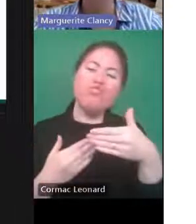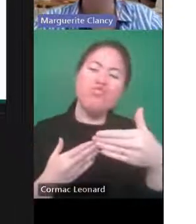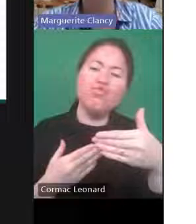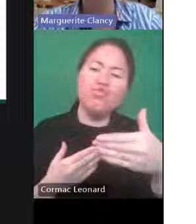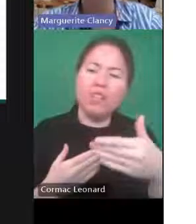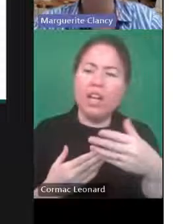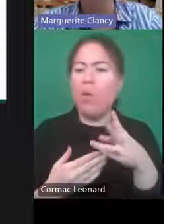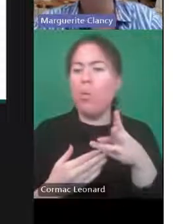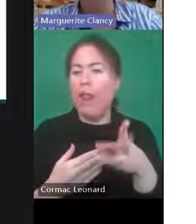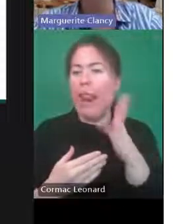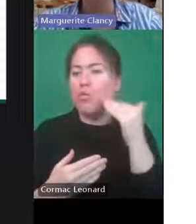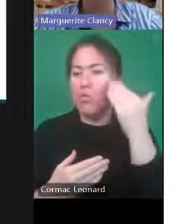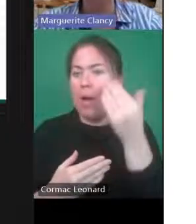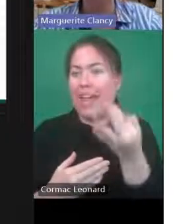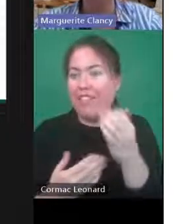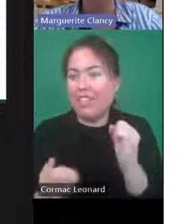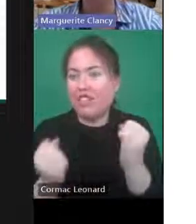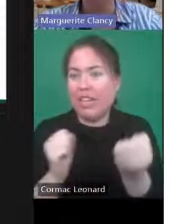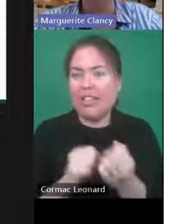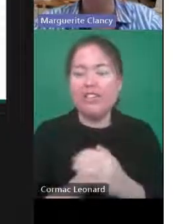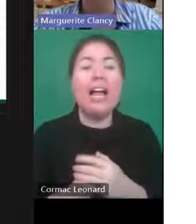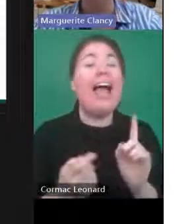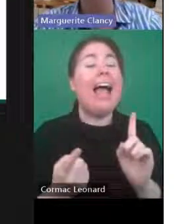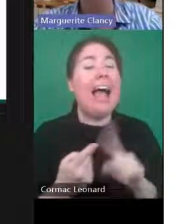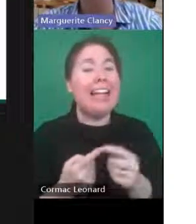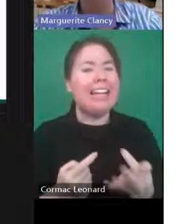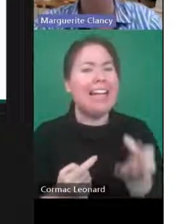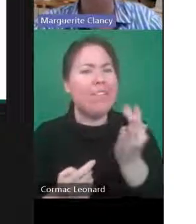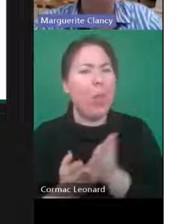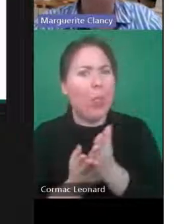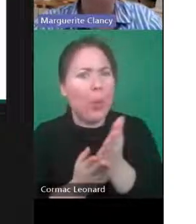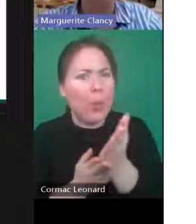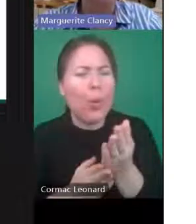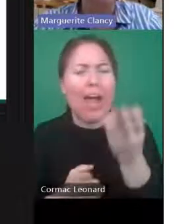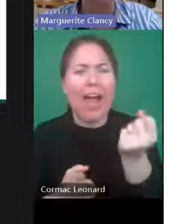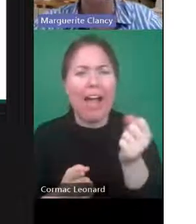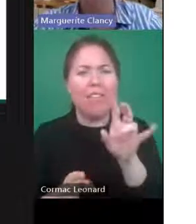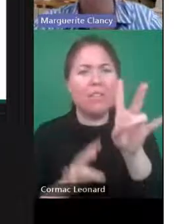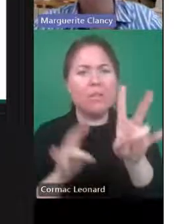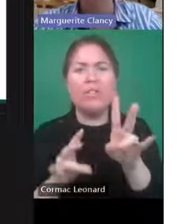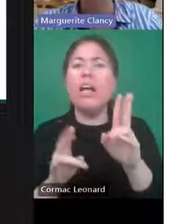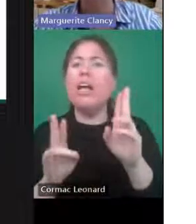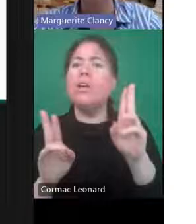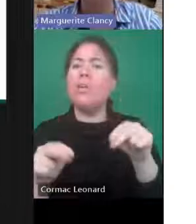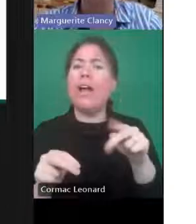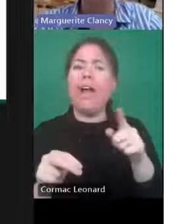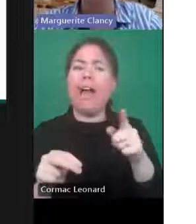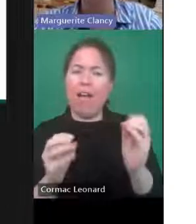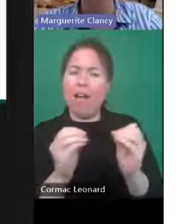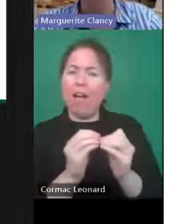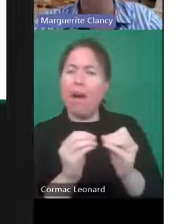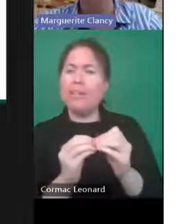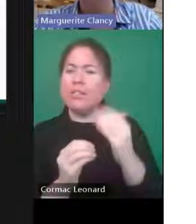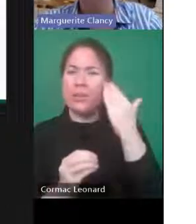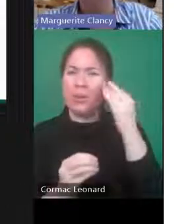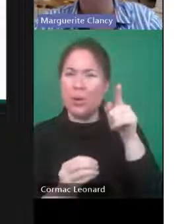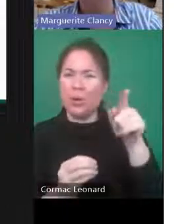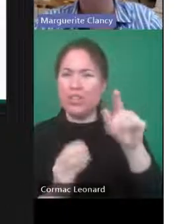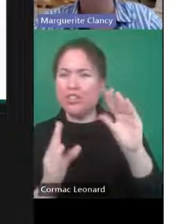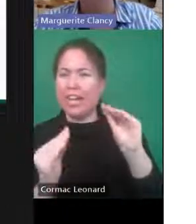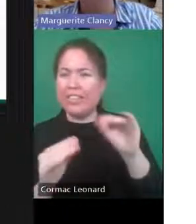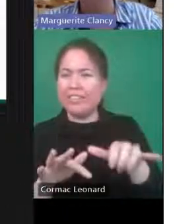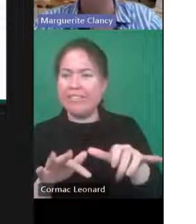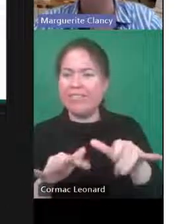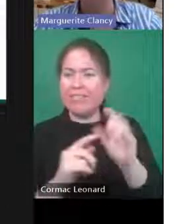to notify, if anyone has questions as we're going through the process, there's the ability to put some comments into the comment box there,